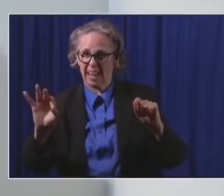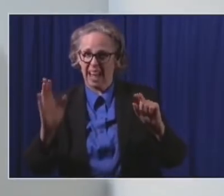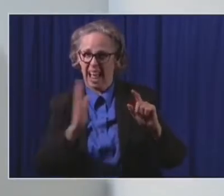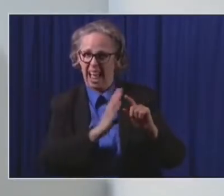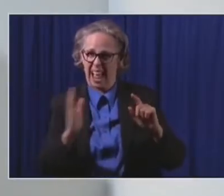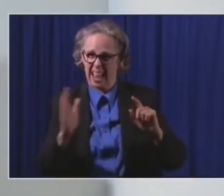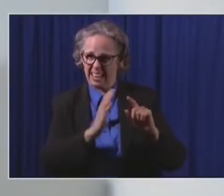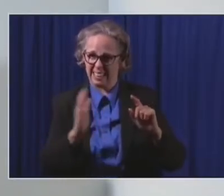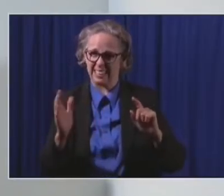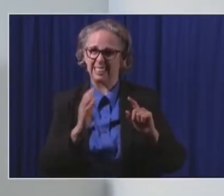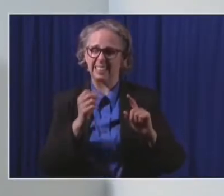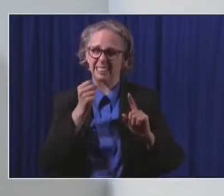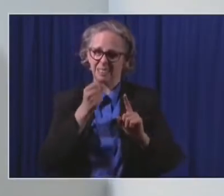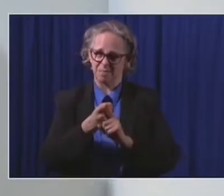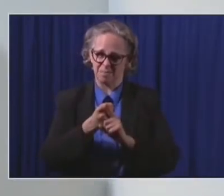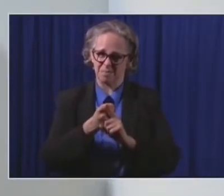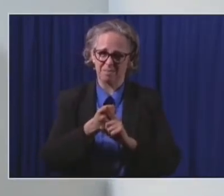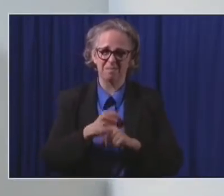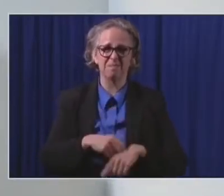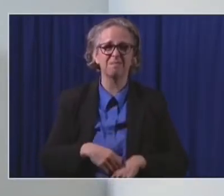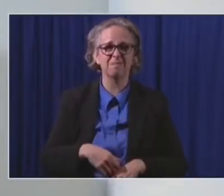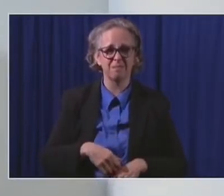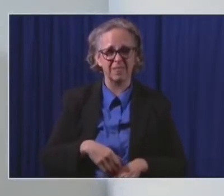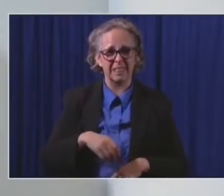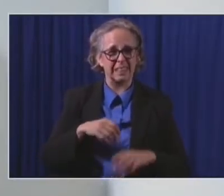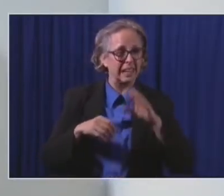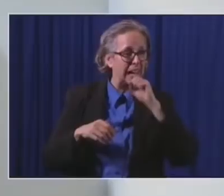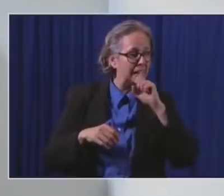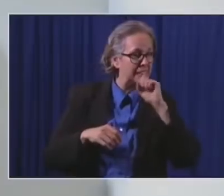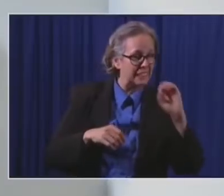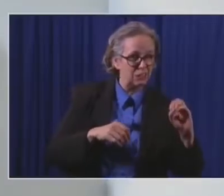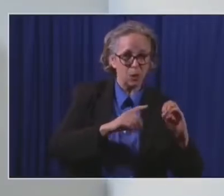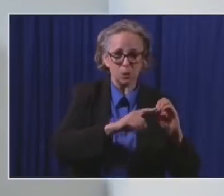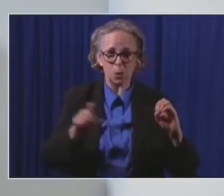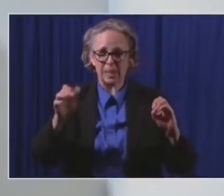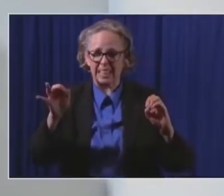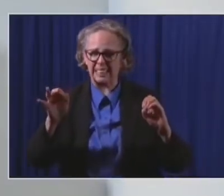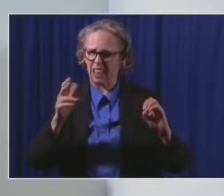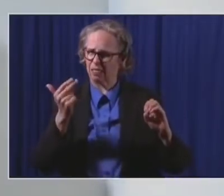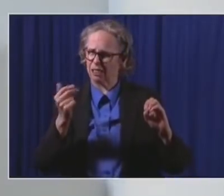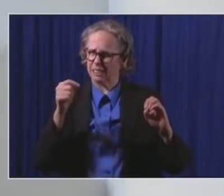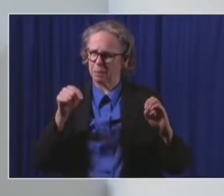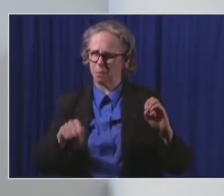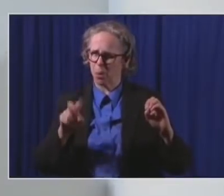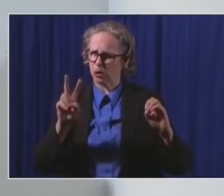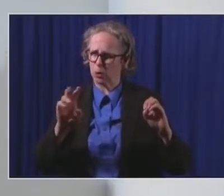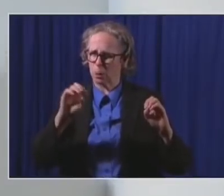26.4% of the cases are people the ages between 20 and 29,